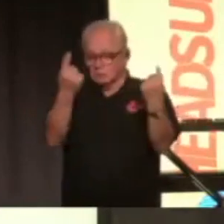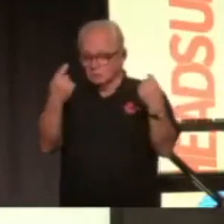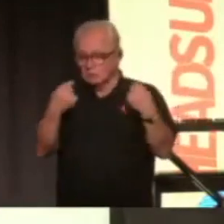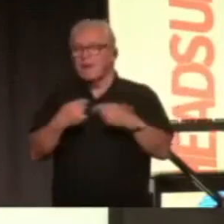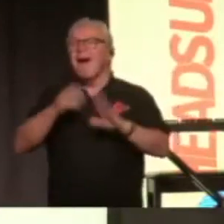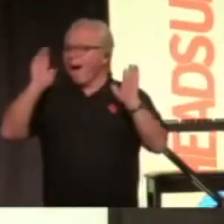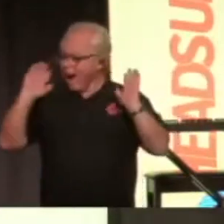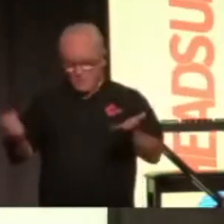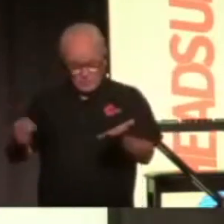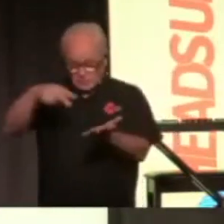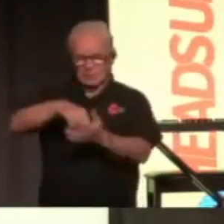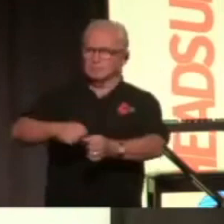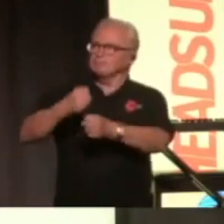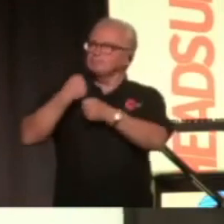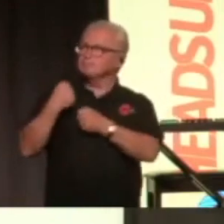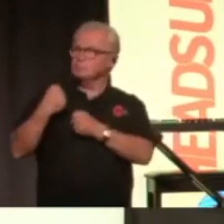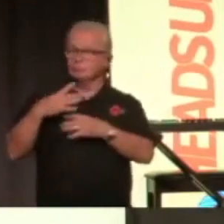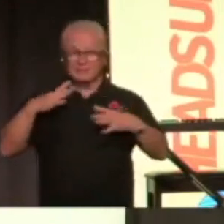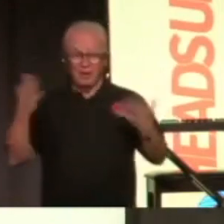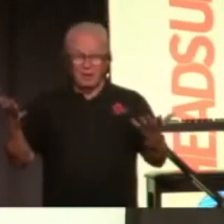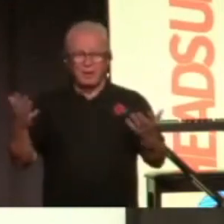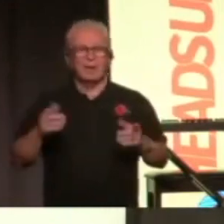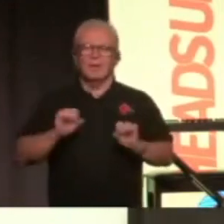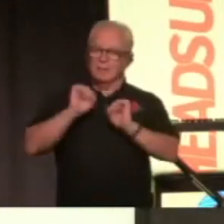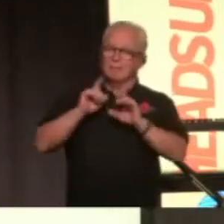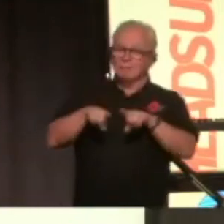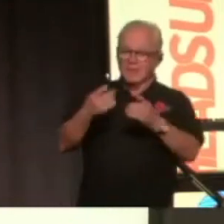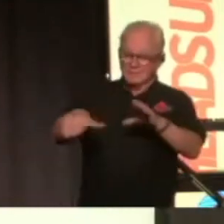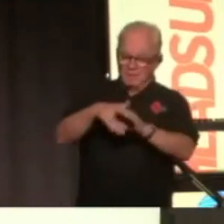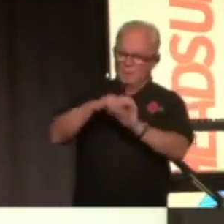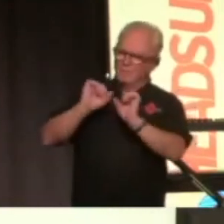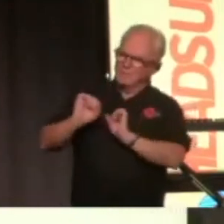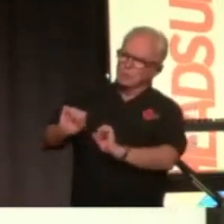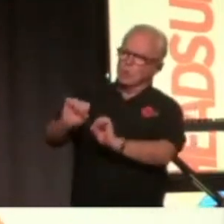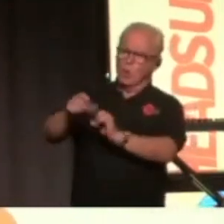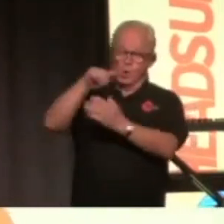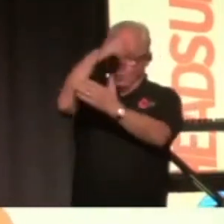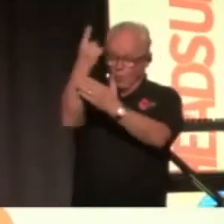And so we have to stand. Now that's your will.